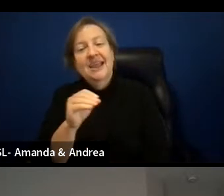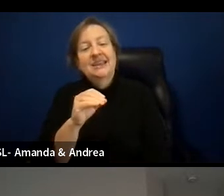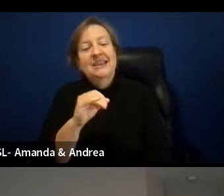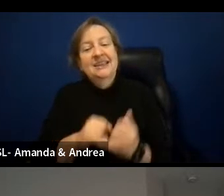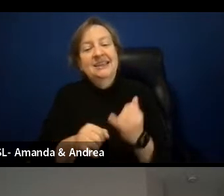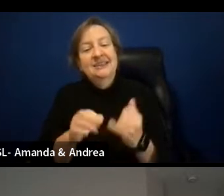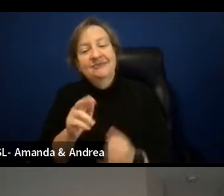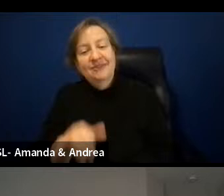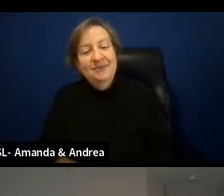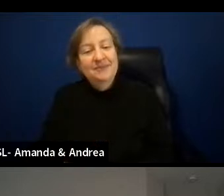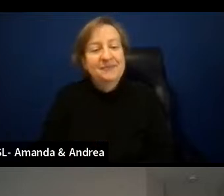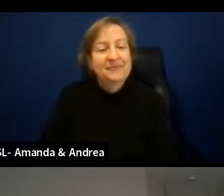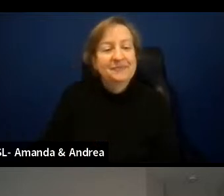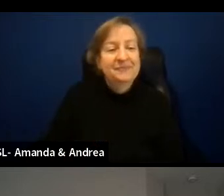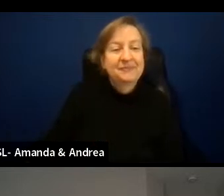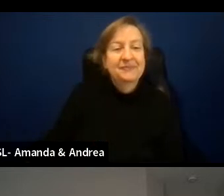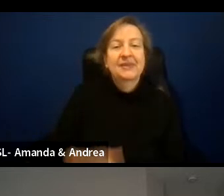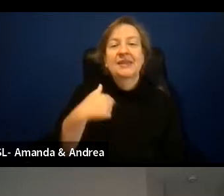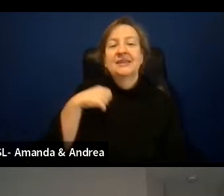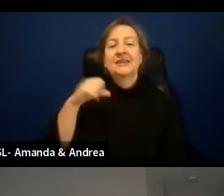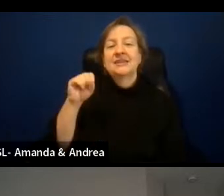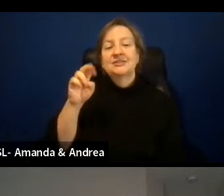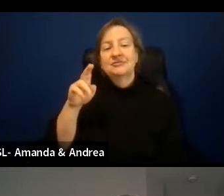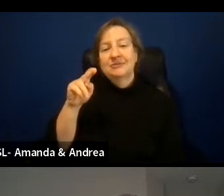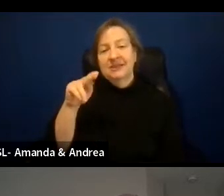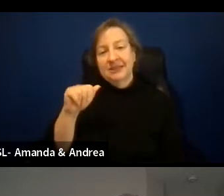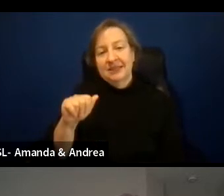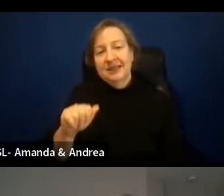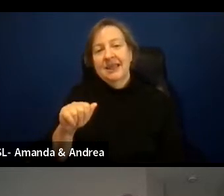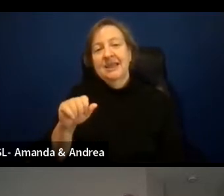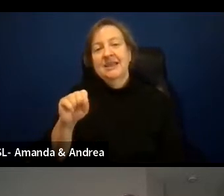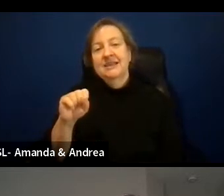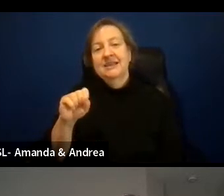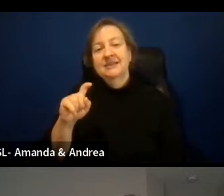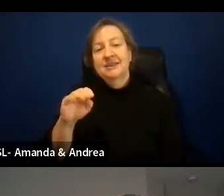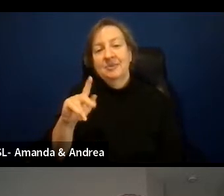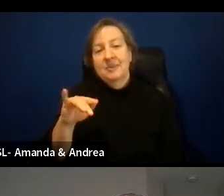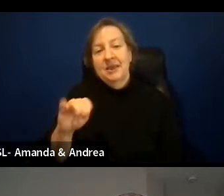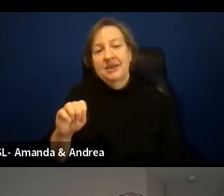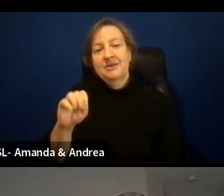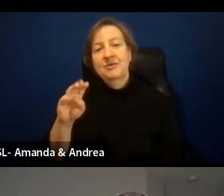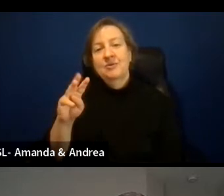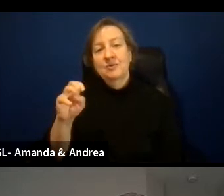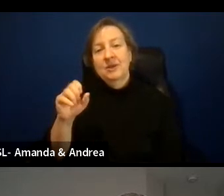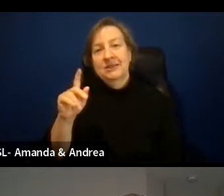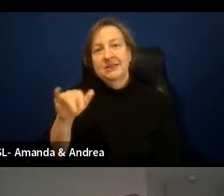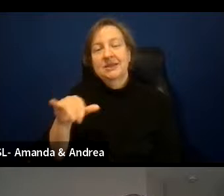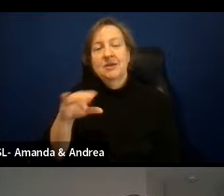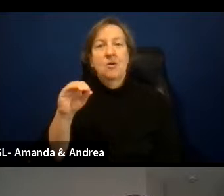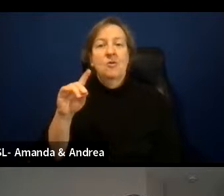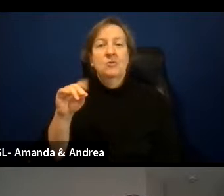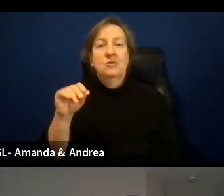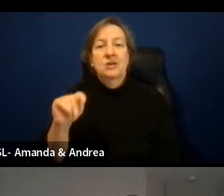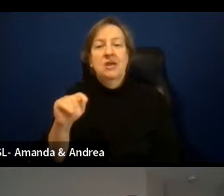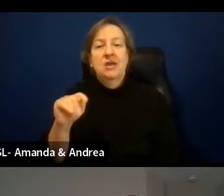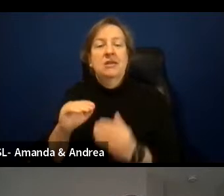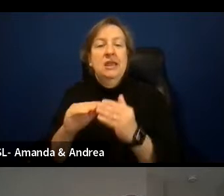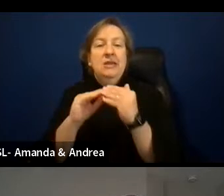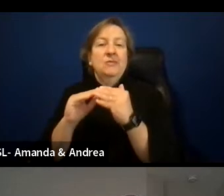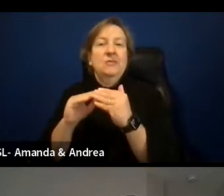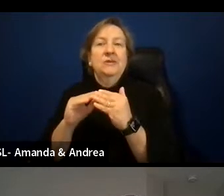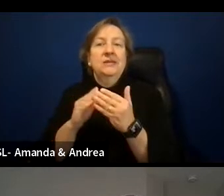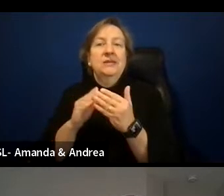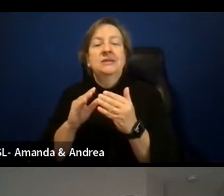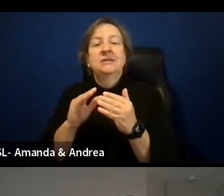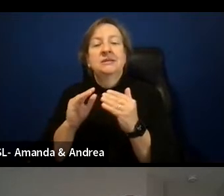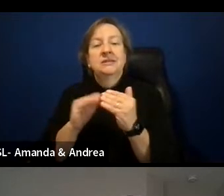Ray. I'm Serena Stoudemire Wesley, Assistant Director, ODOT for Equity and Civil Rights. And my